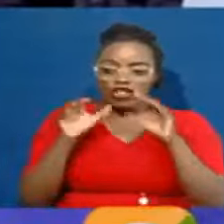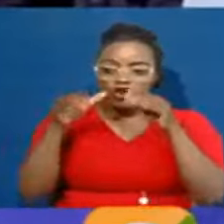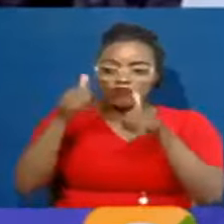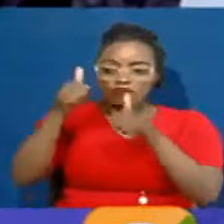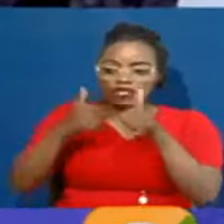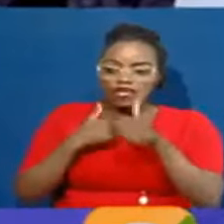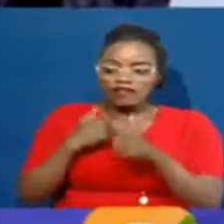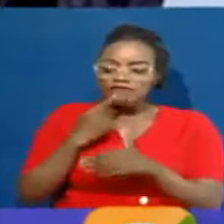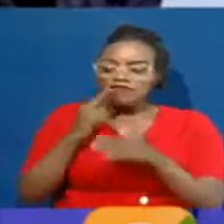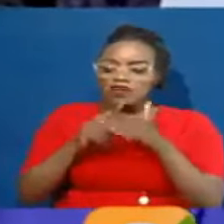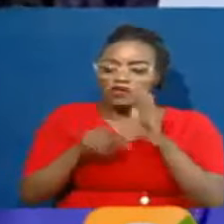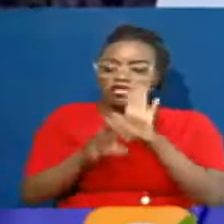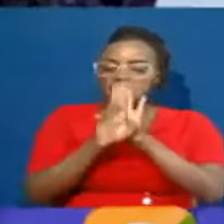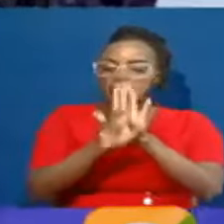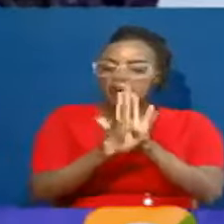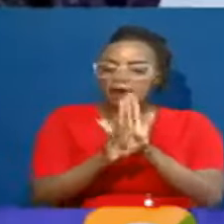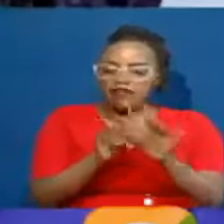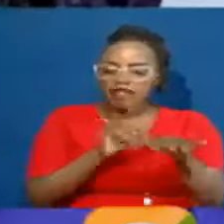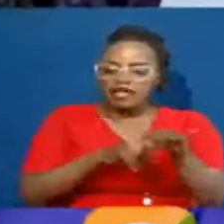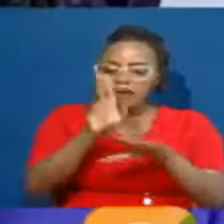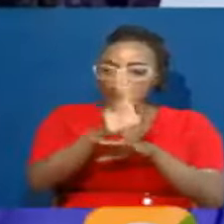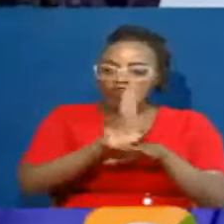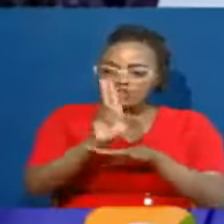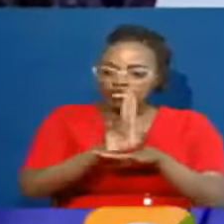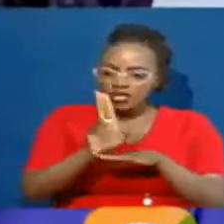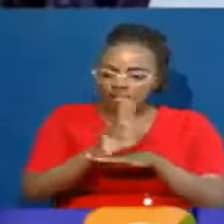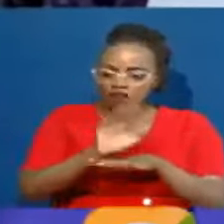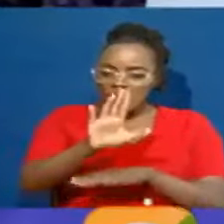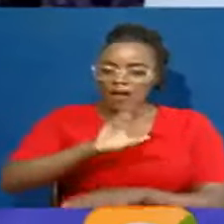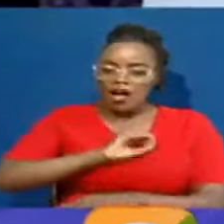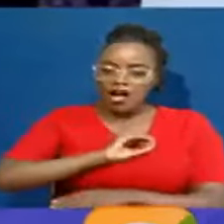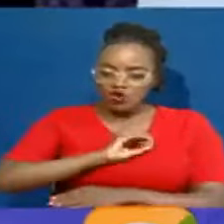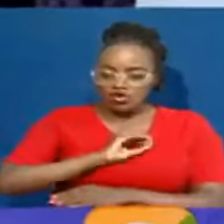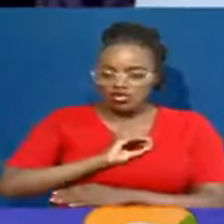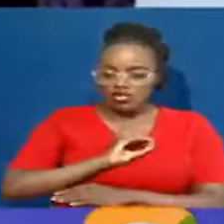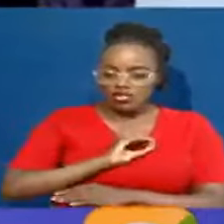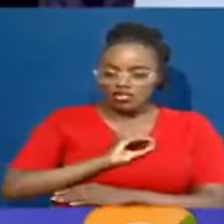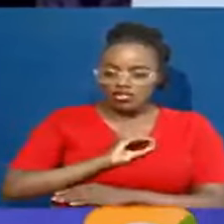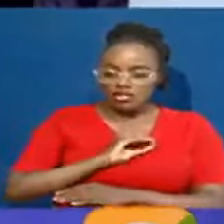that he purports to represent while he's using his own